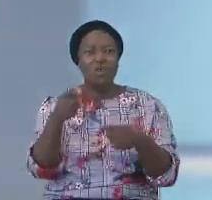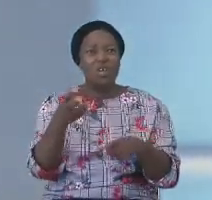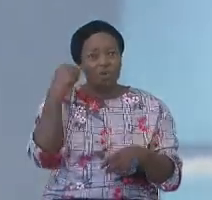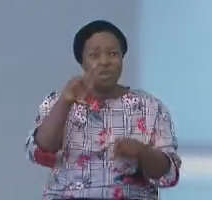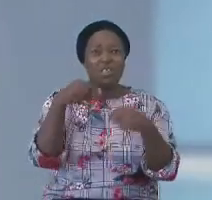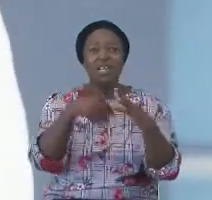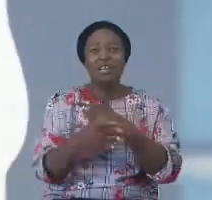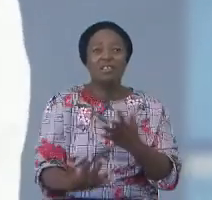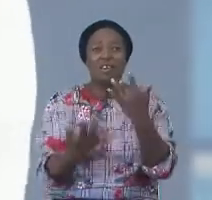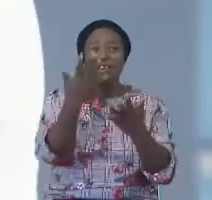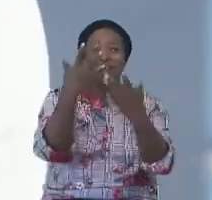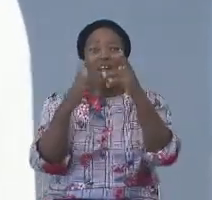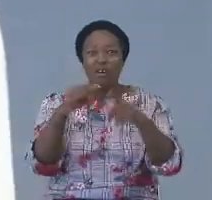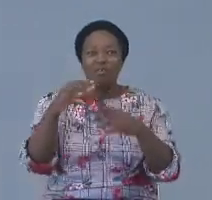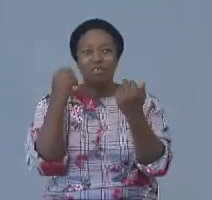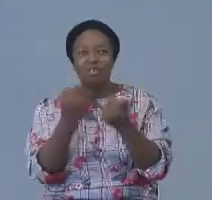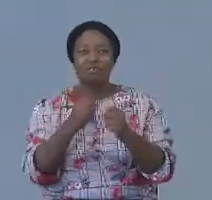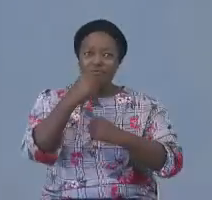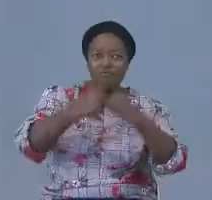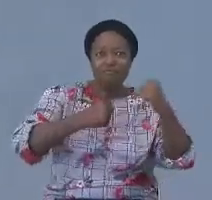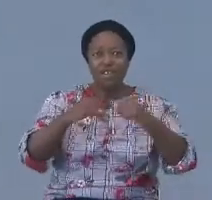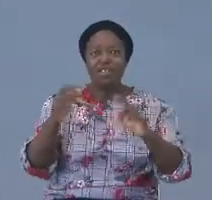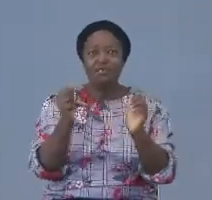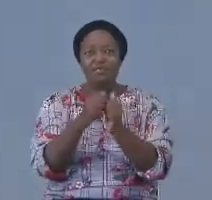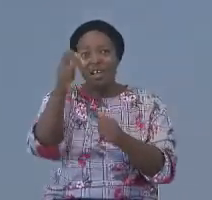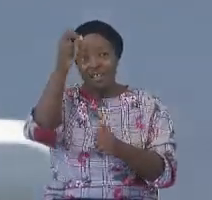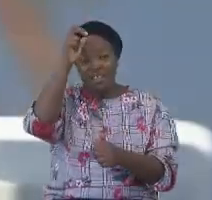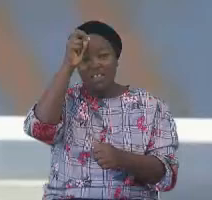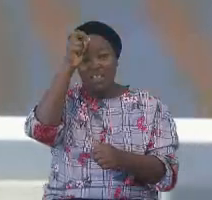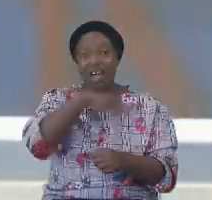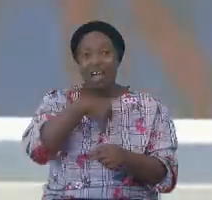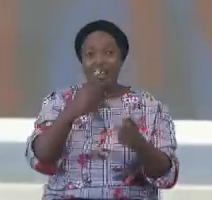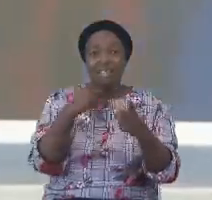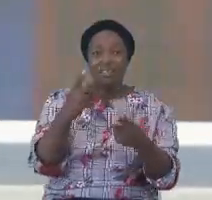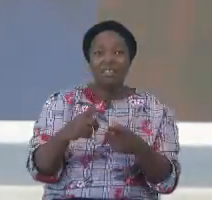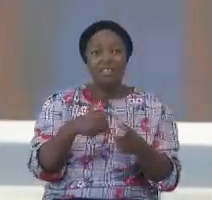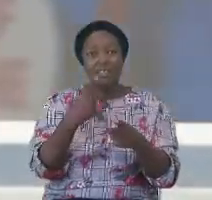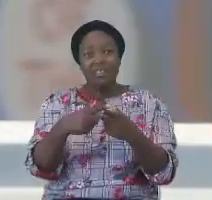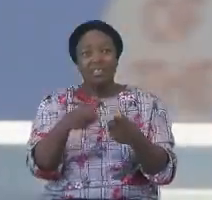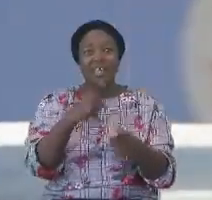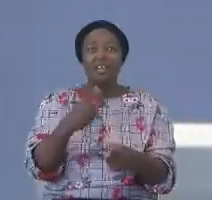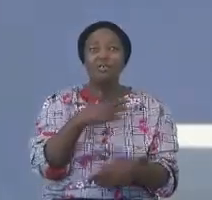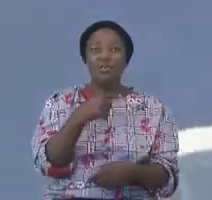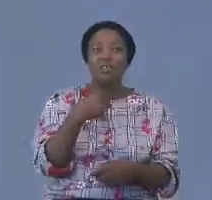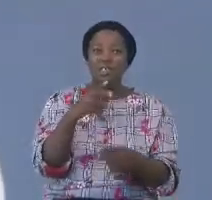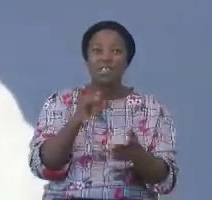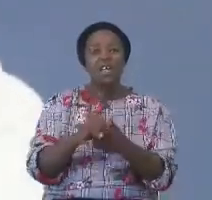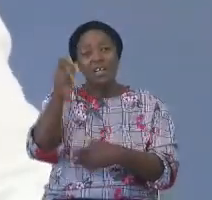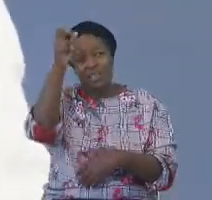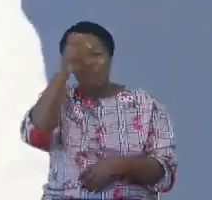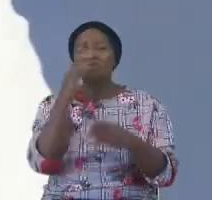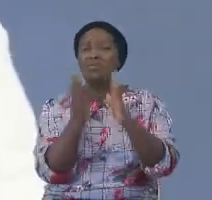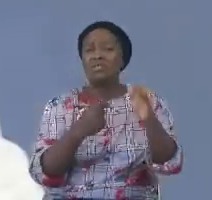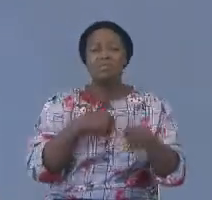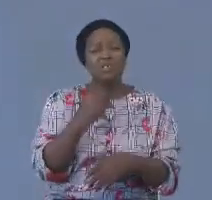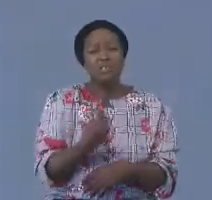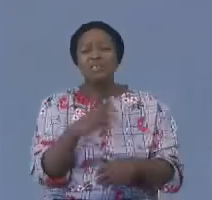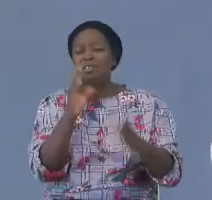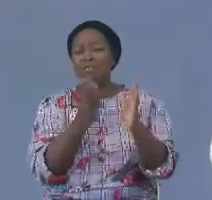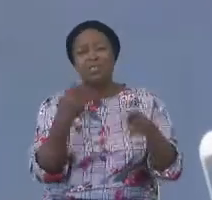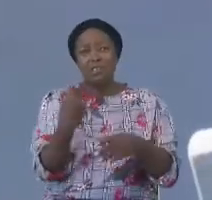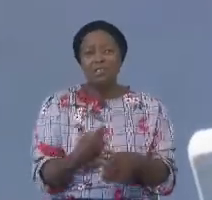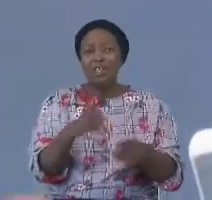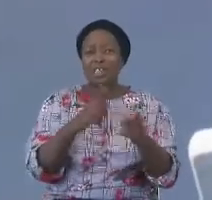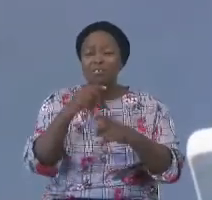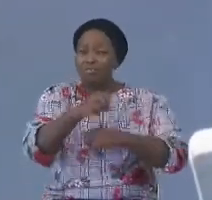took hold of him and then it was in hell it was fighting here was satan and then he was